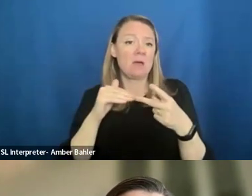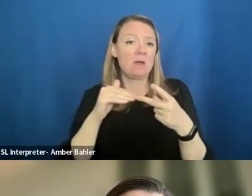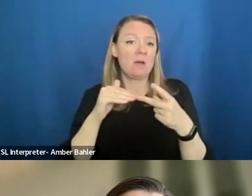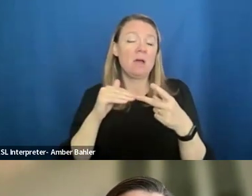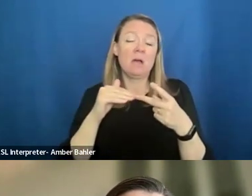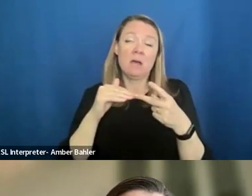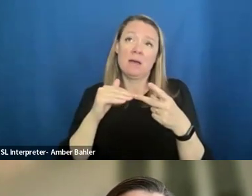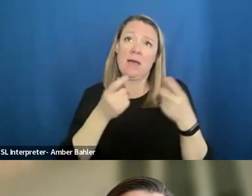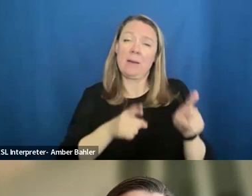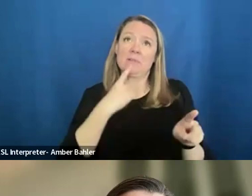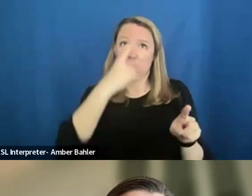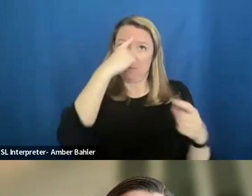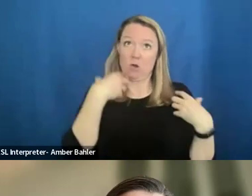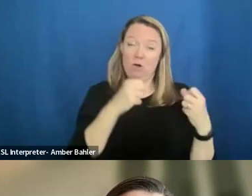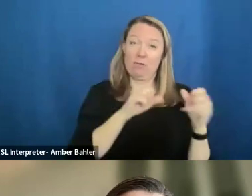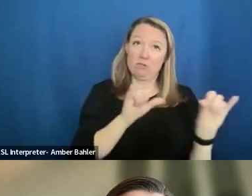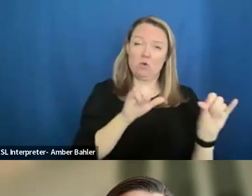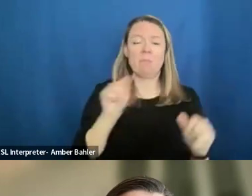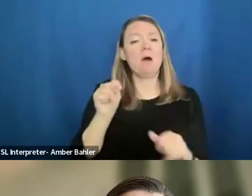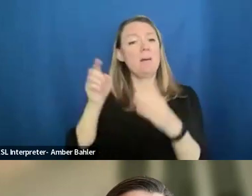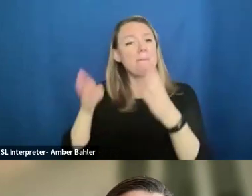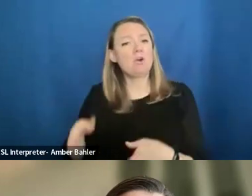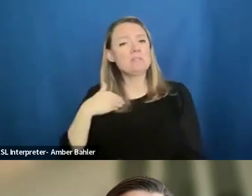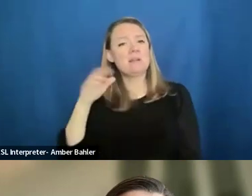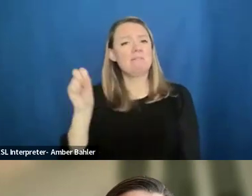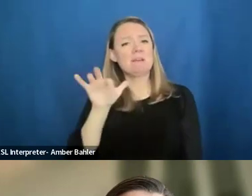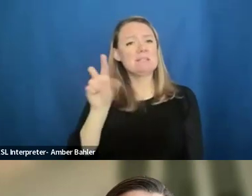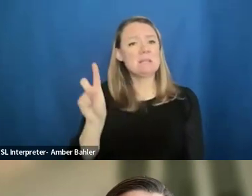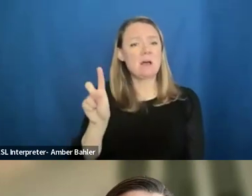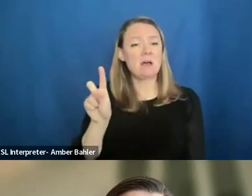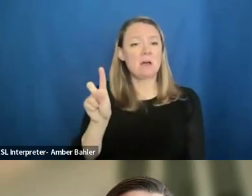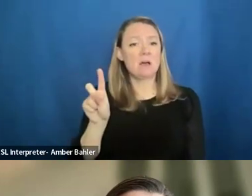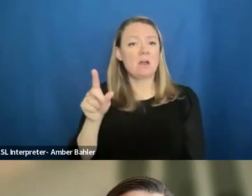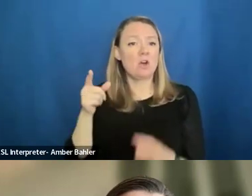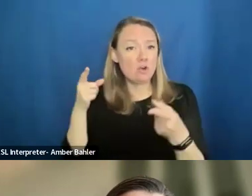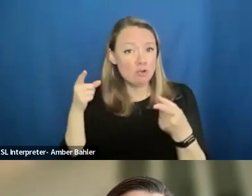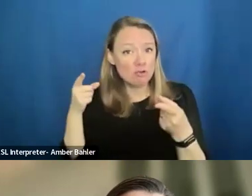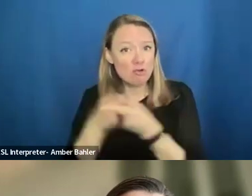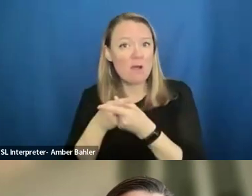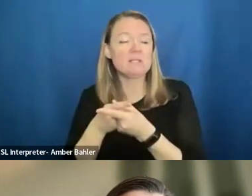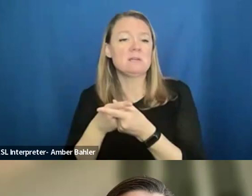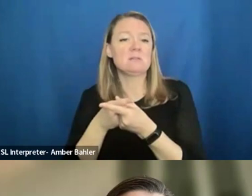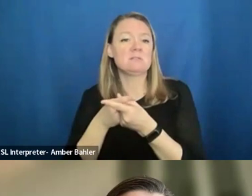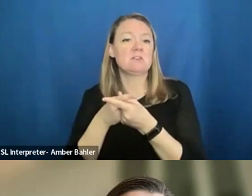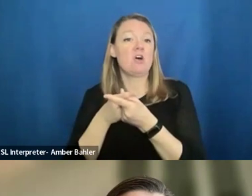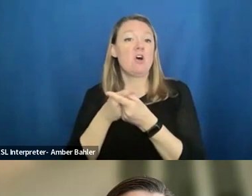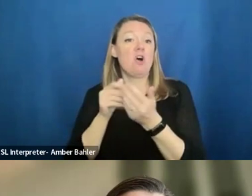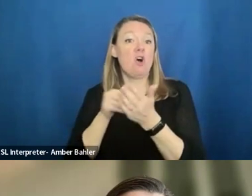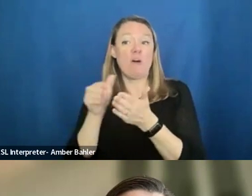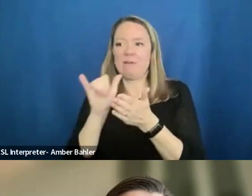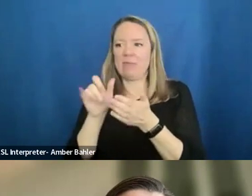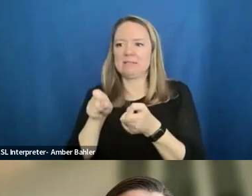but particularly for folks with substance use disorder, crisis is very often the window of opportunity into